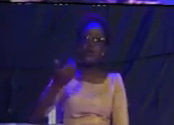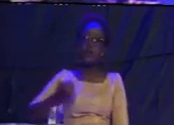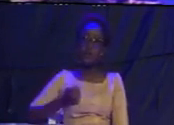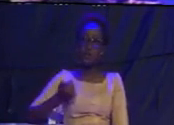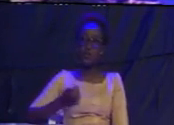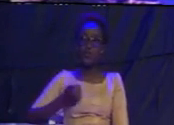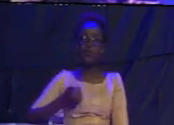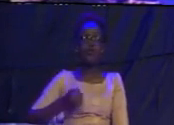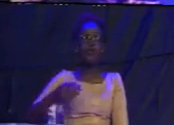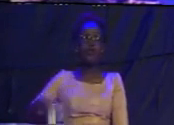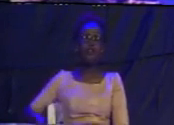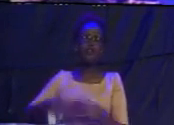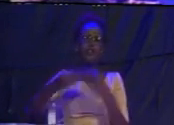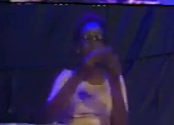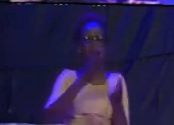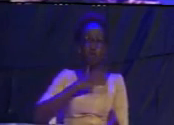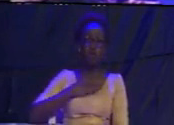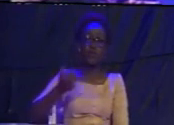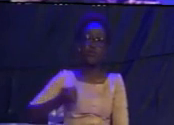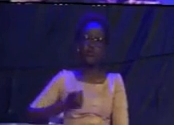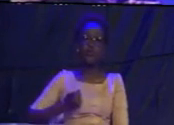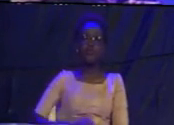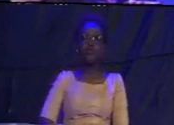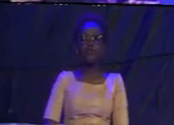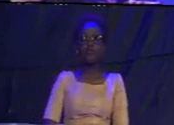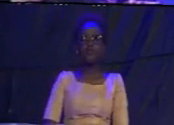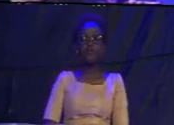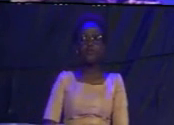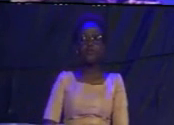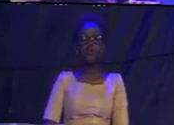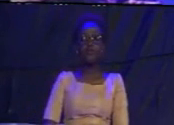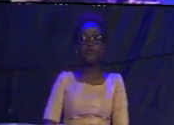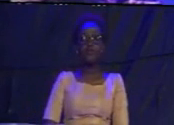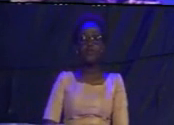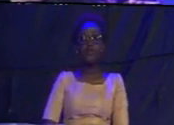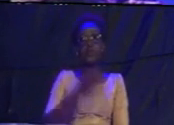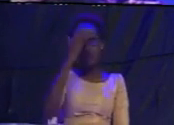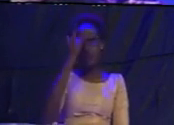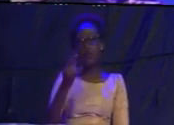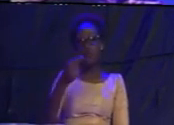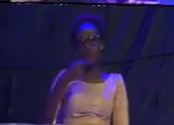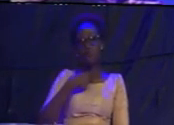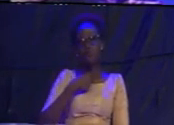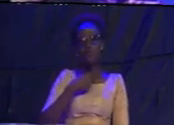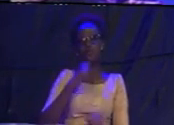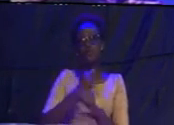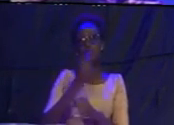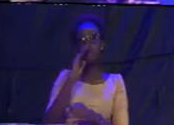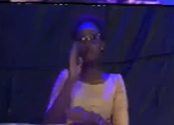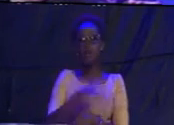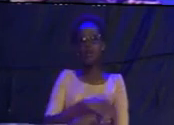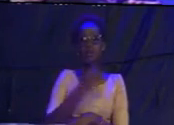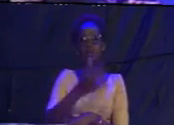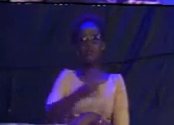own daughter. I'll give her as a ransom for what I've done for Mugore